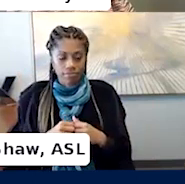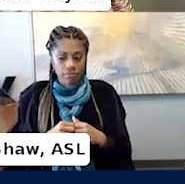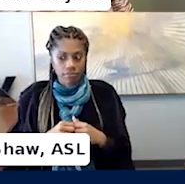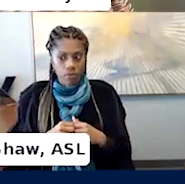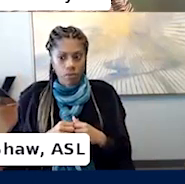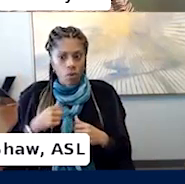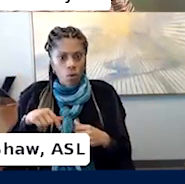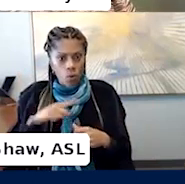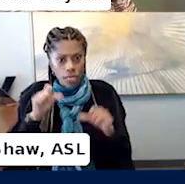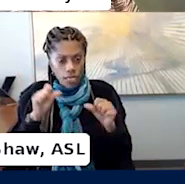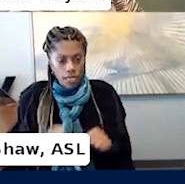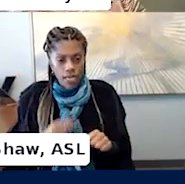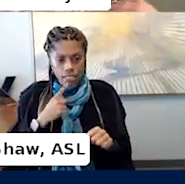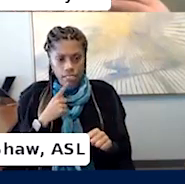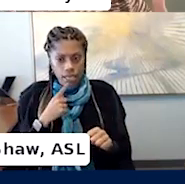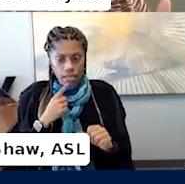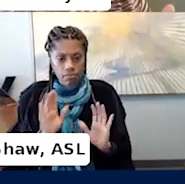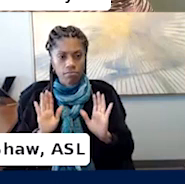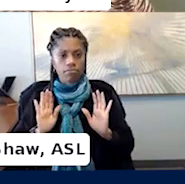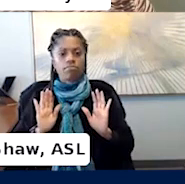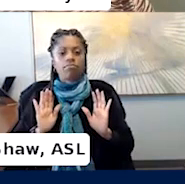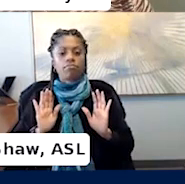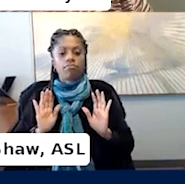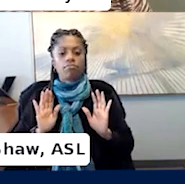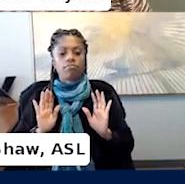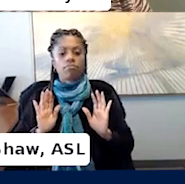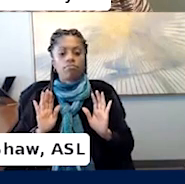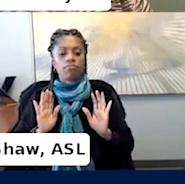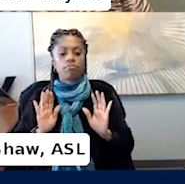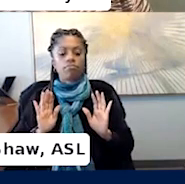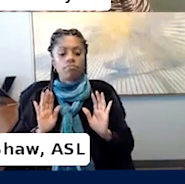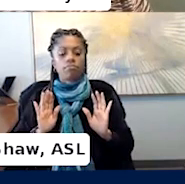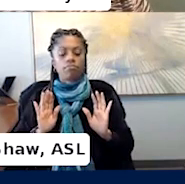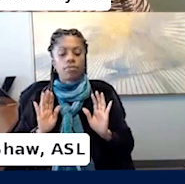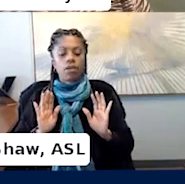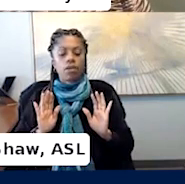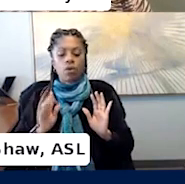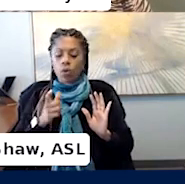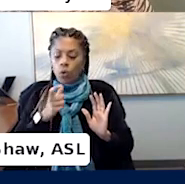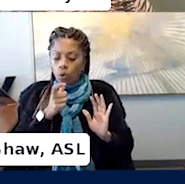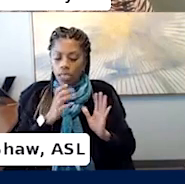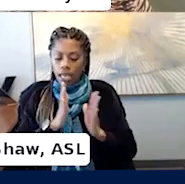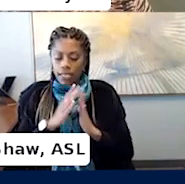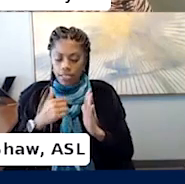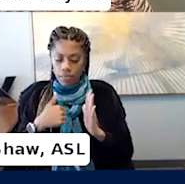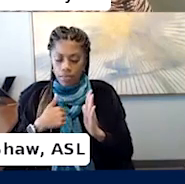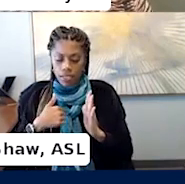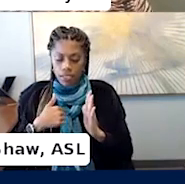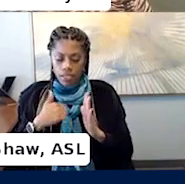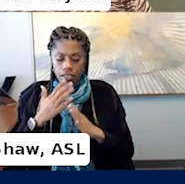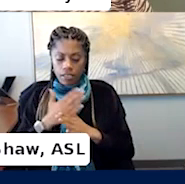and say, who am I asking to share their story within this moment? What does that look